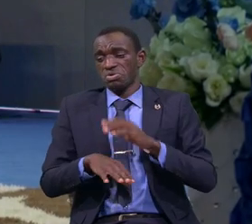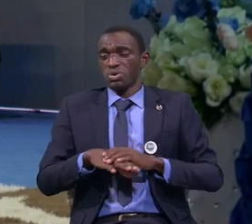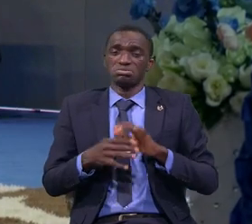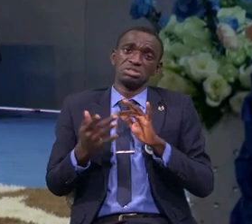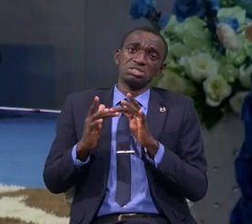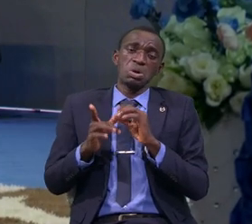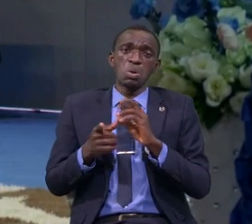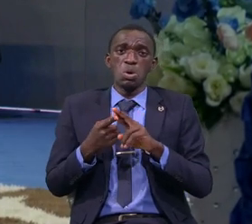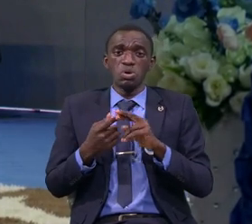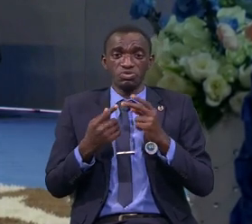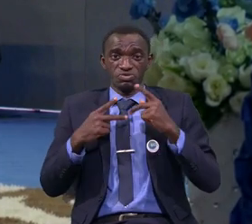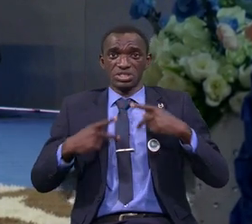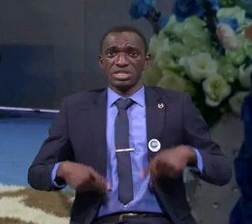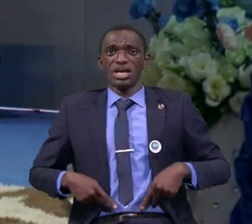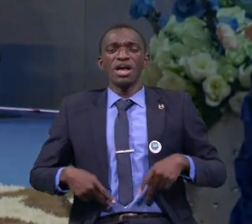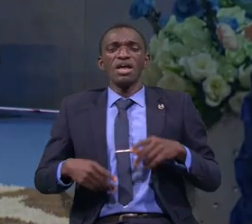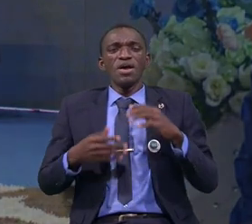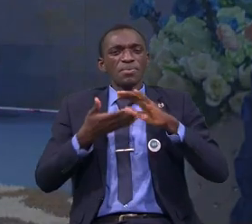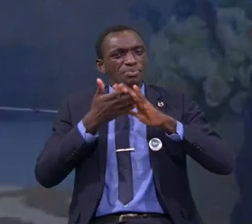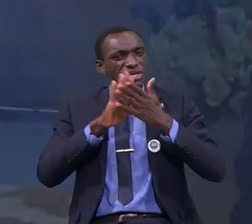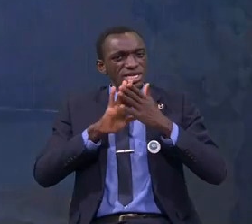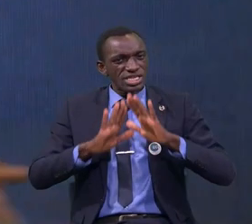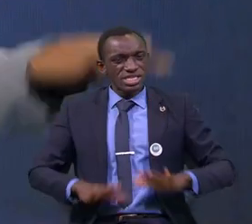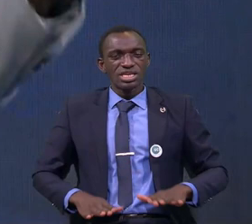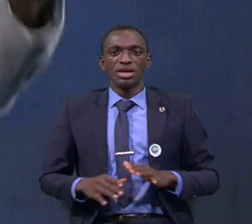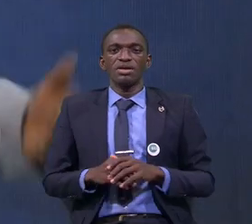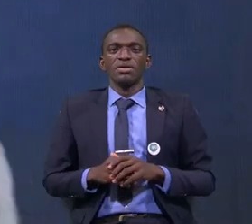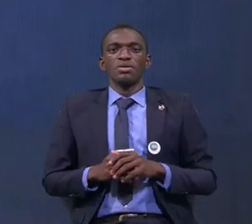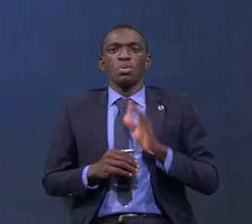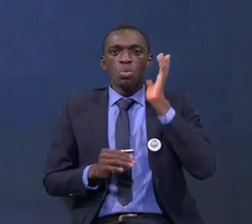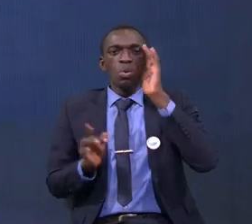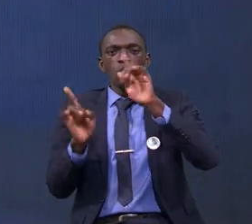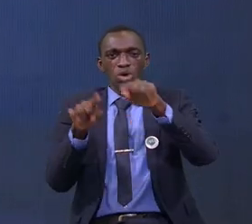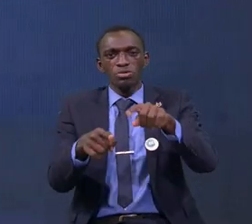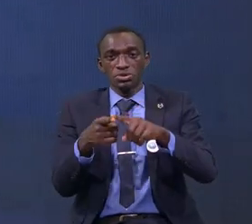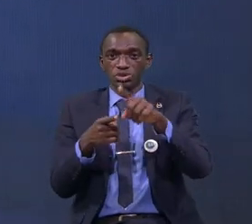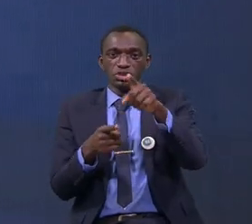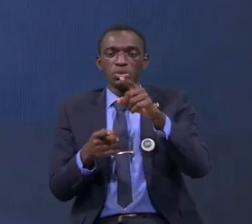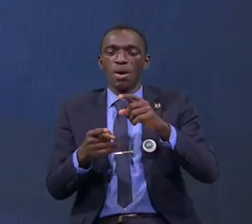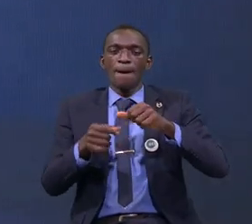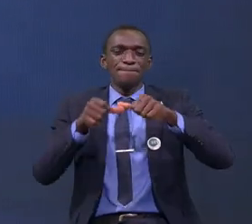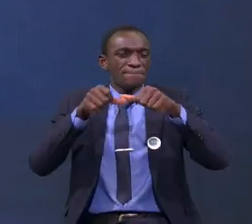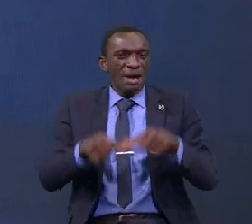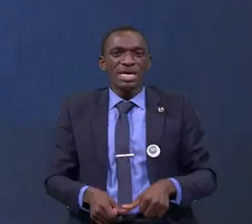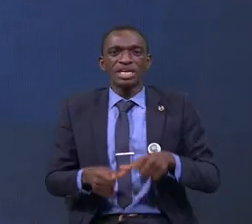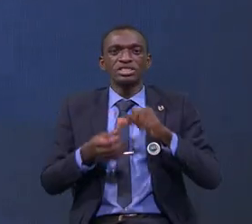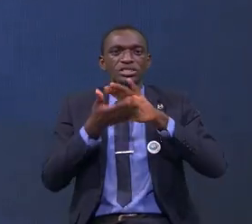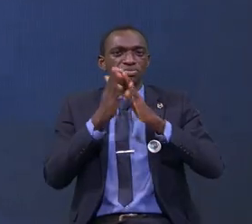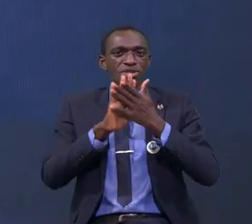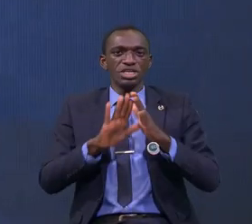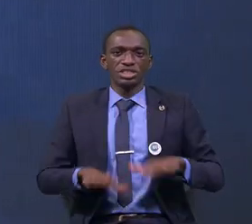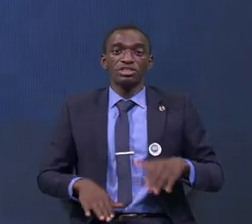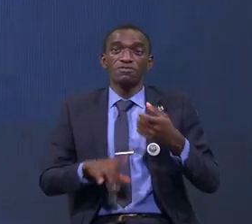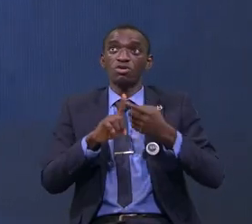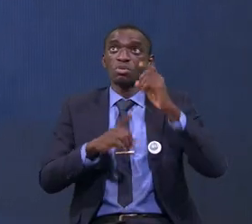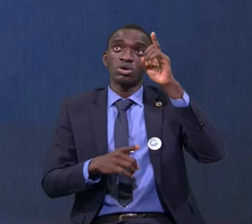Peace, perfect peace. Peace, permanent peace. Peace, deeper than